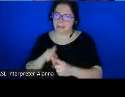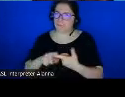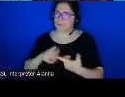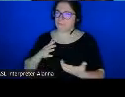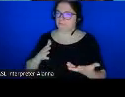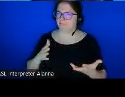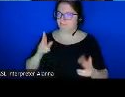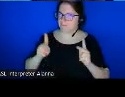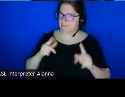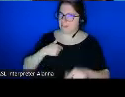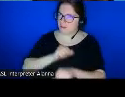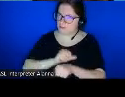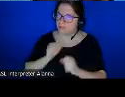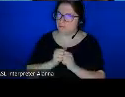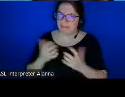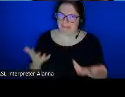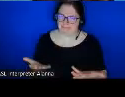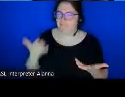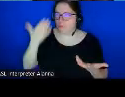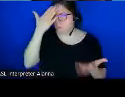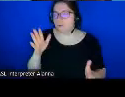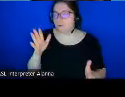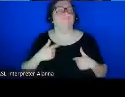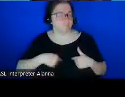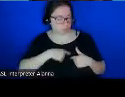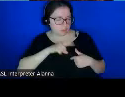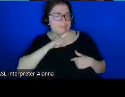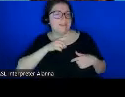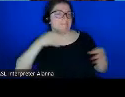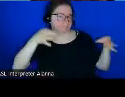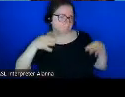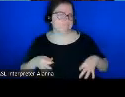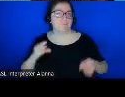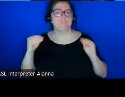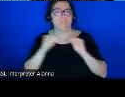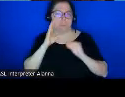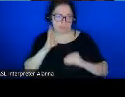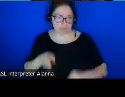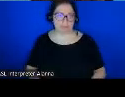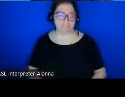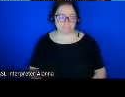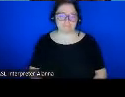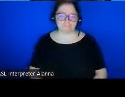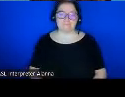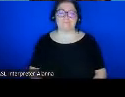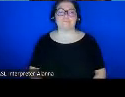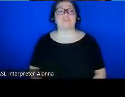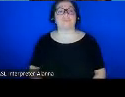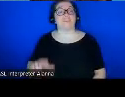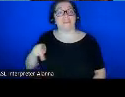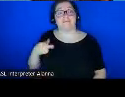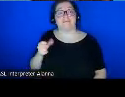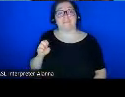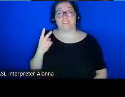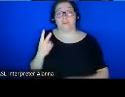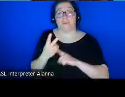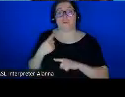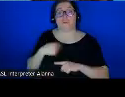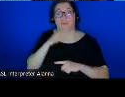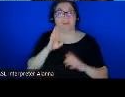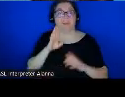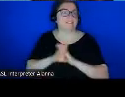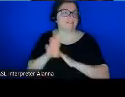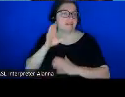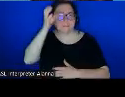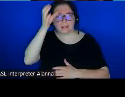so this period would be all about answering those questions during this phase we'll also already be developing concepts for